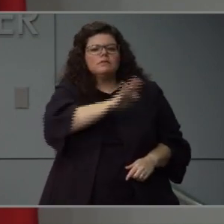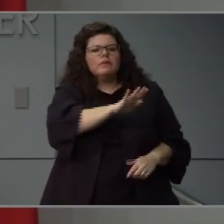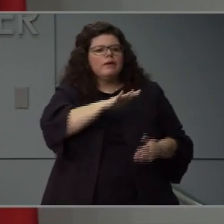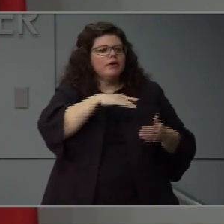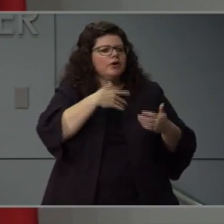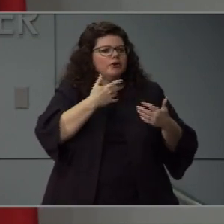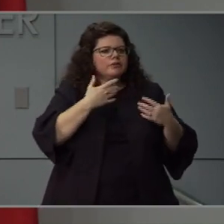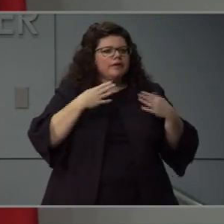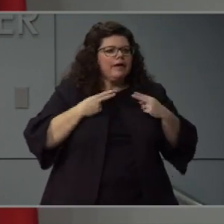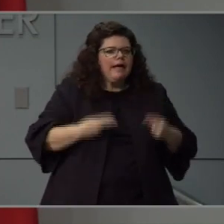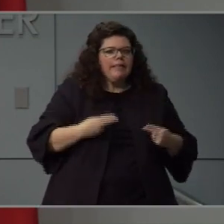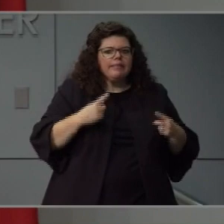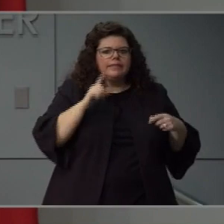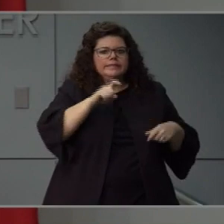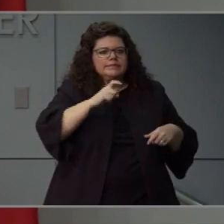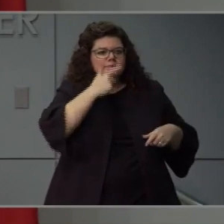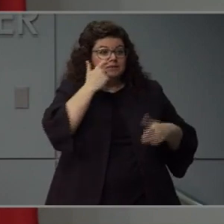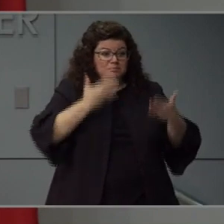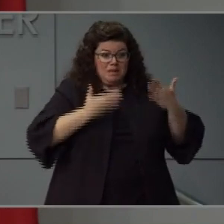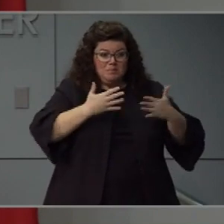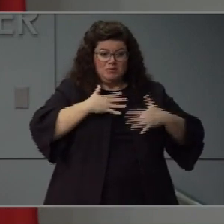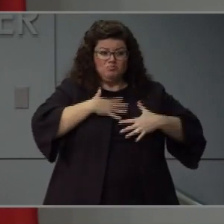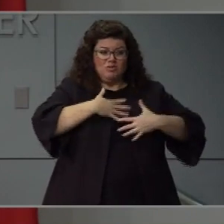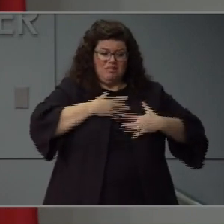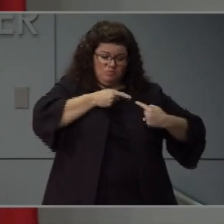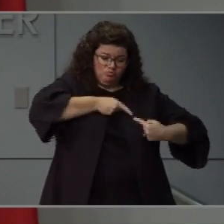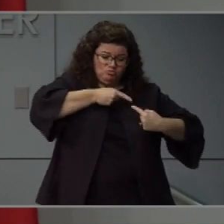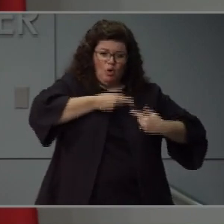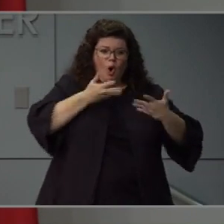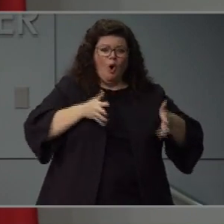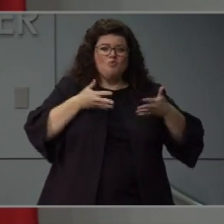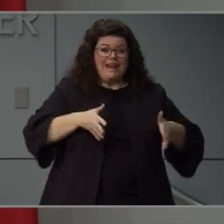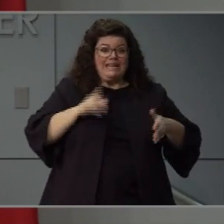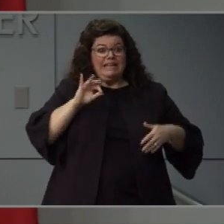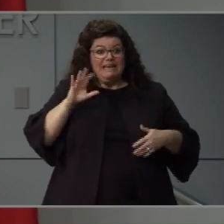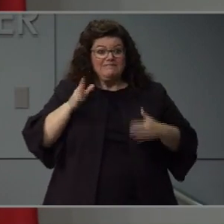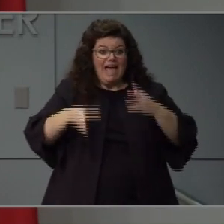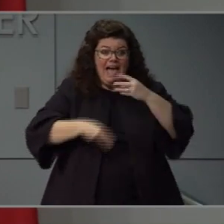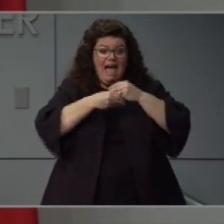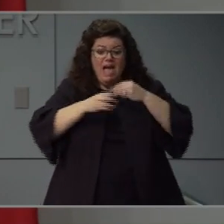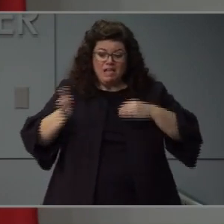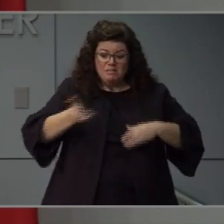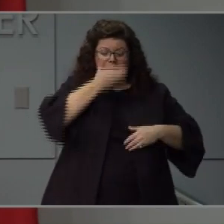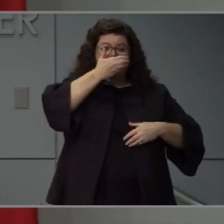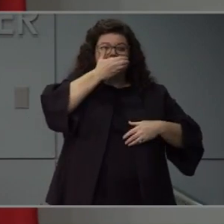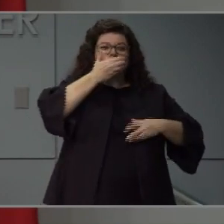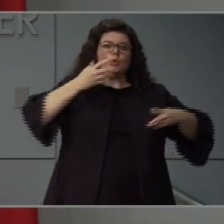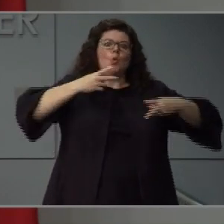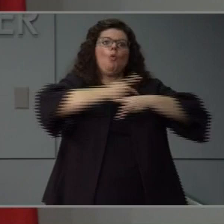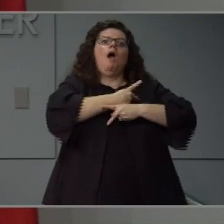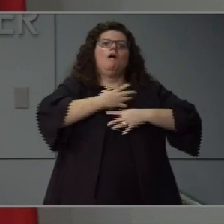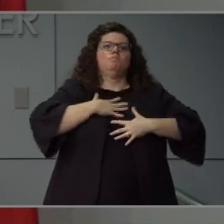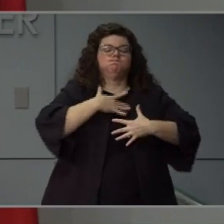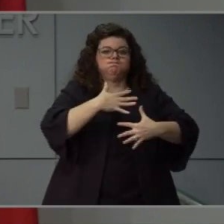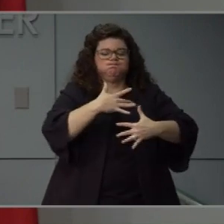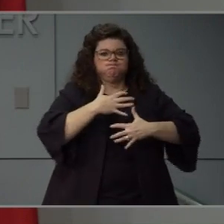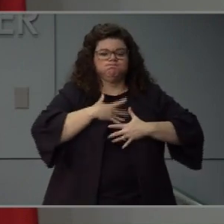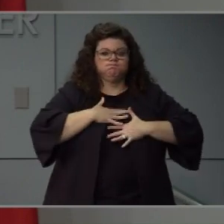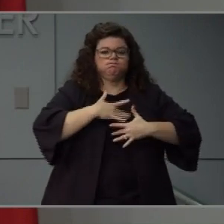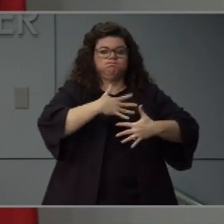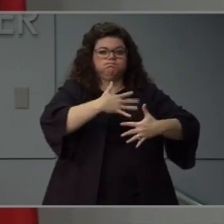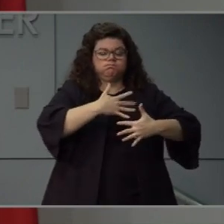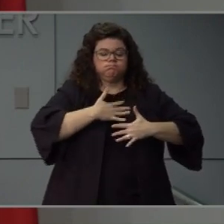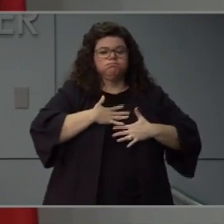Some people may have breathing issues and such. So we have strongly urged